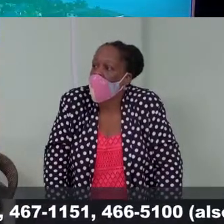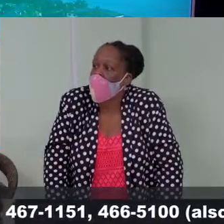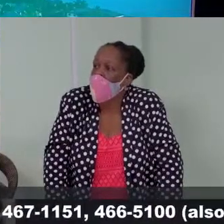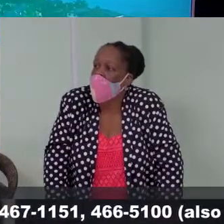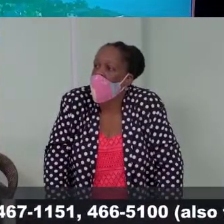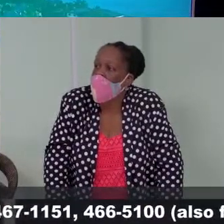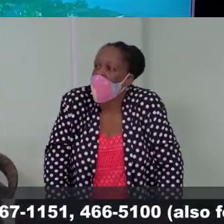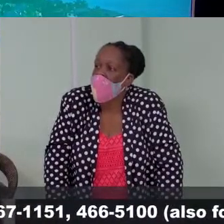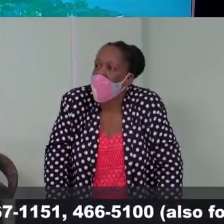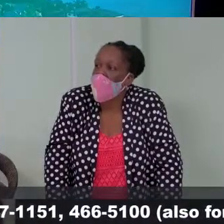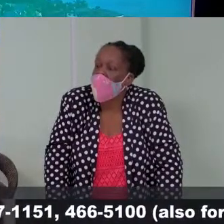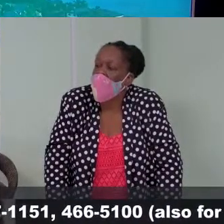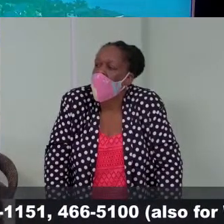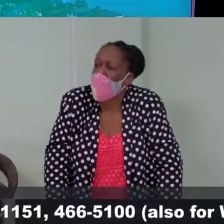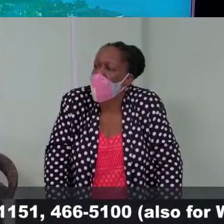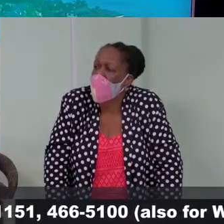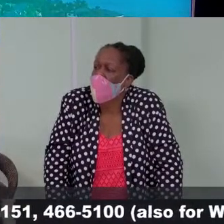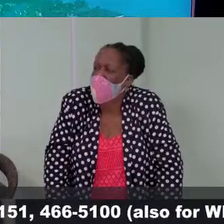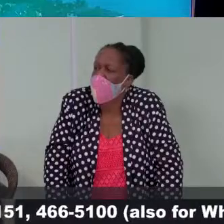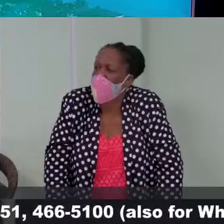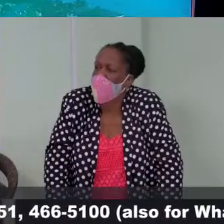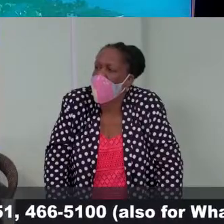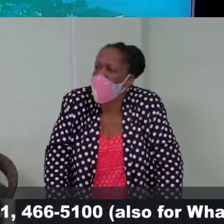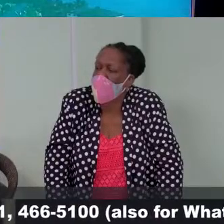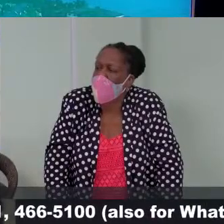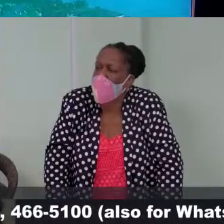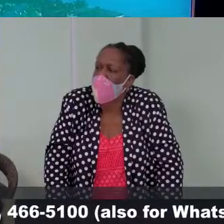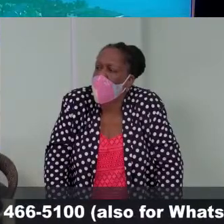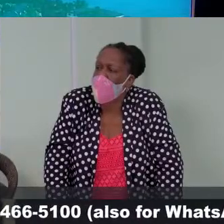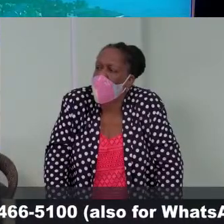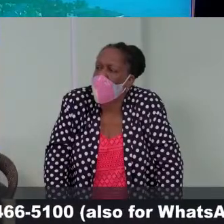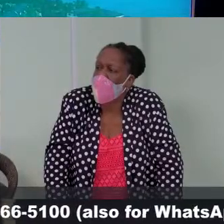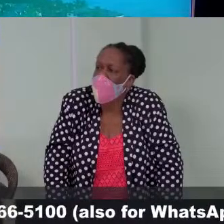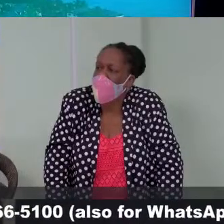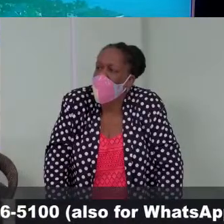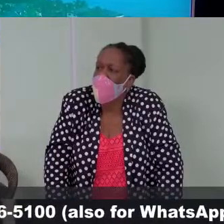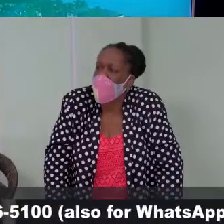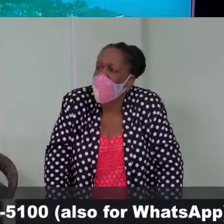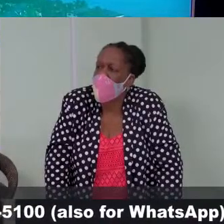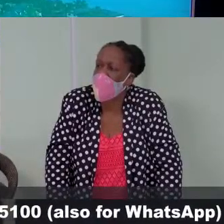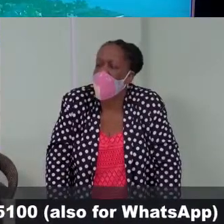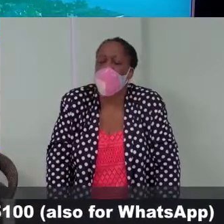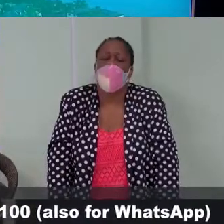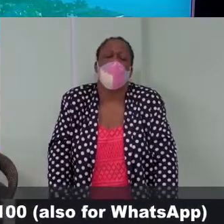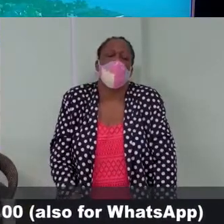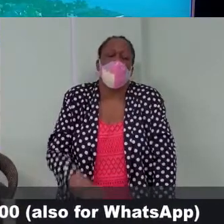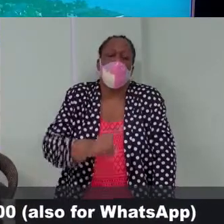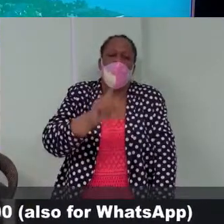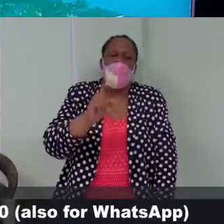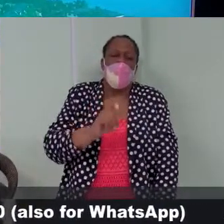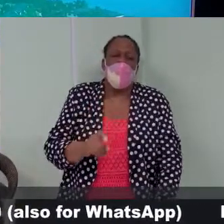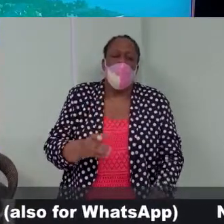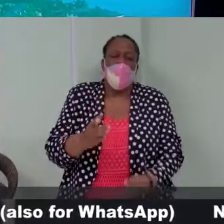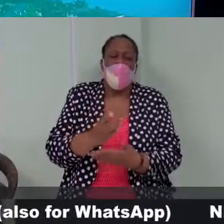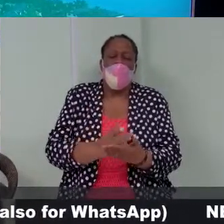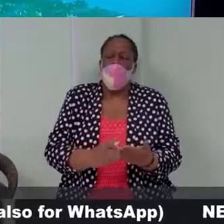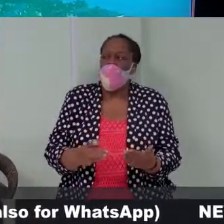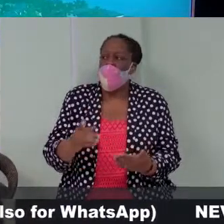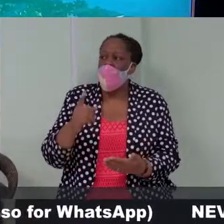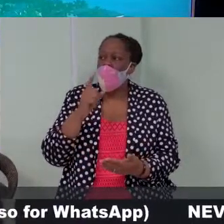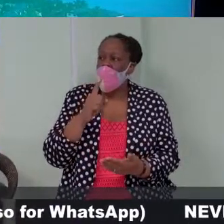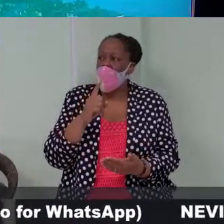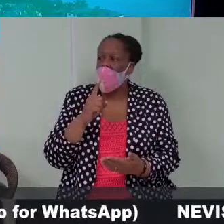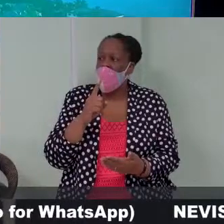Someone just sent an additional question, but if someone coming from overseas and is